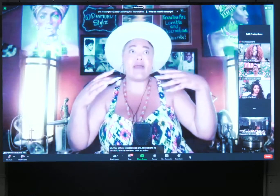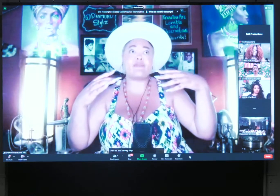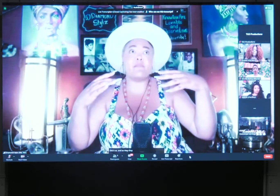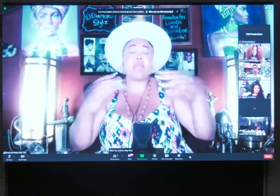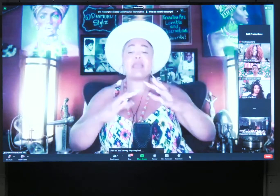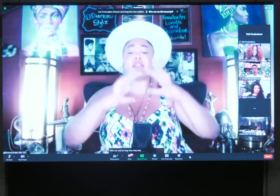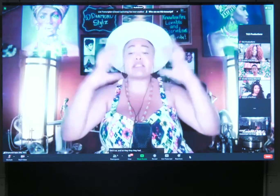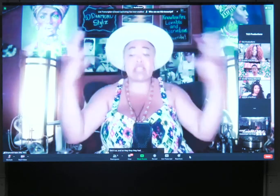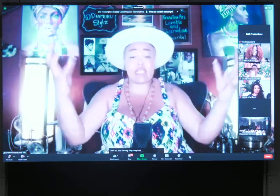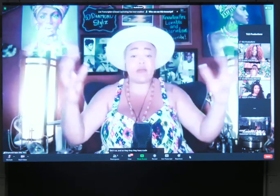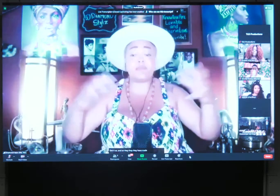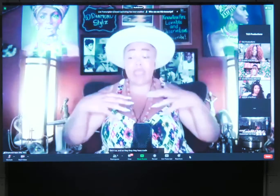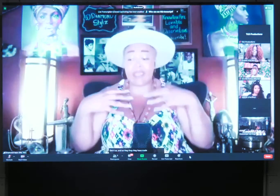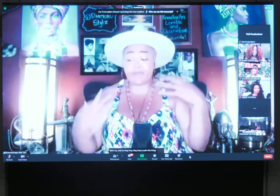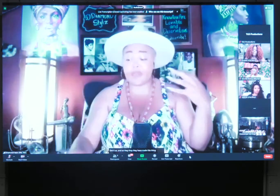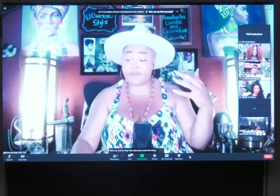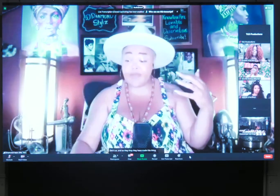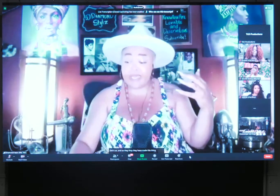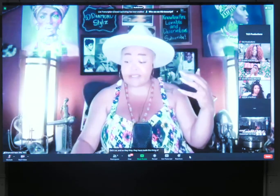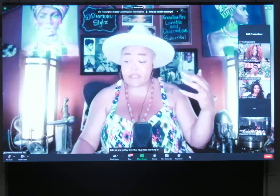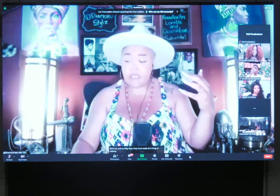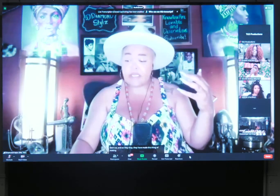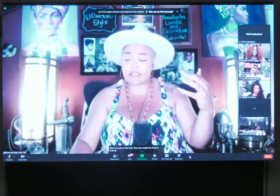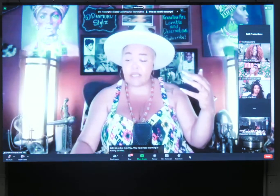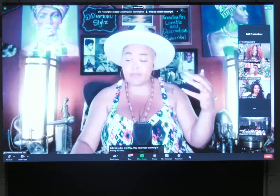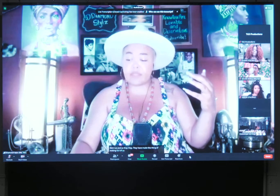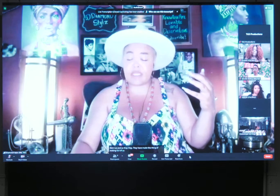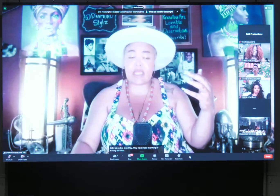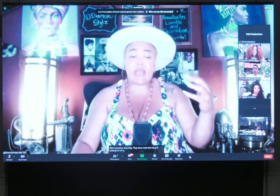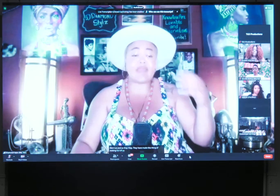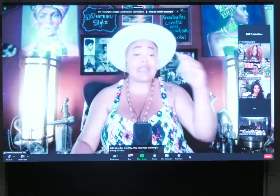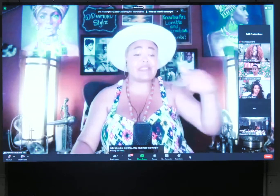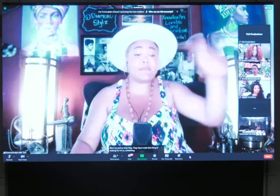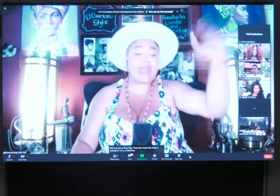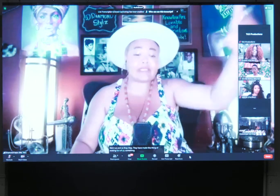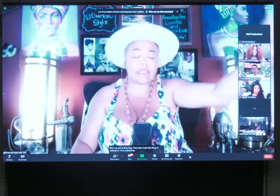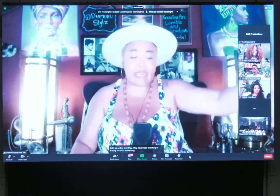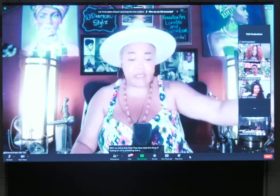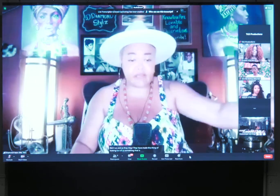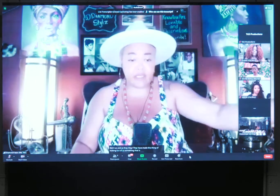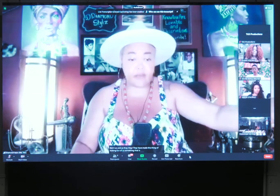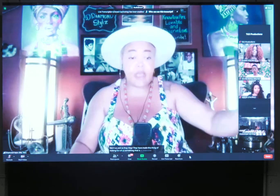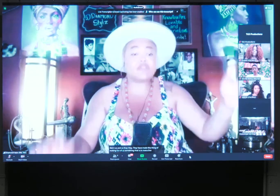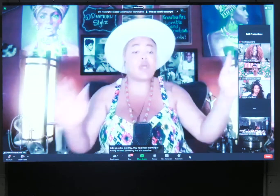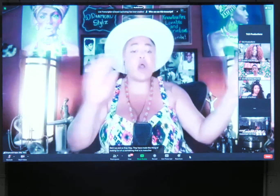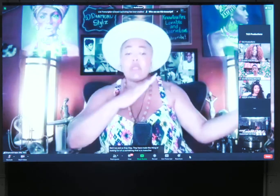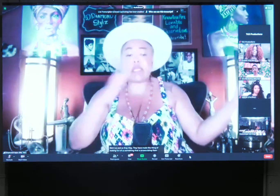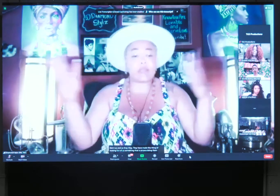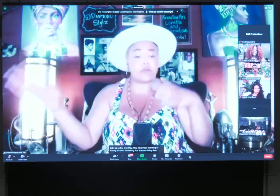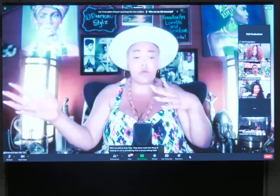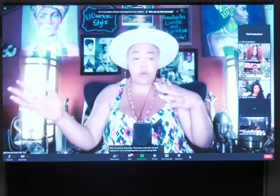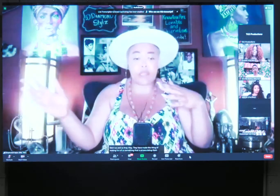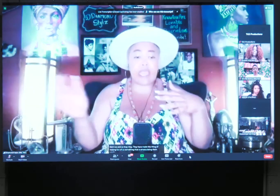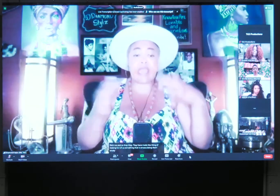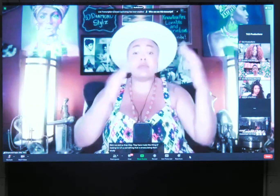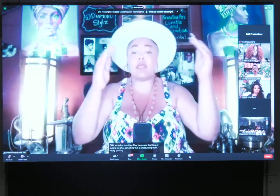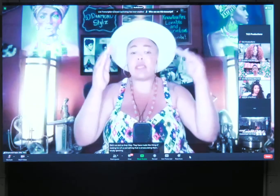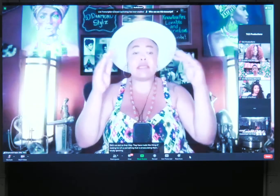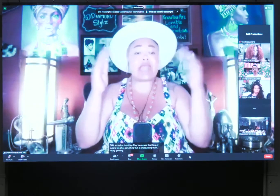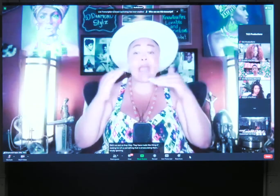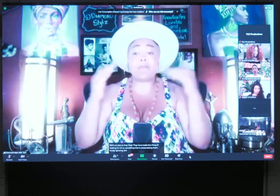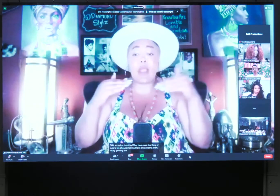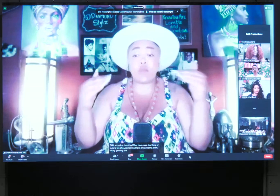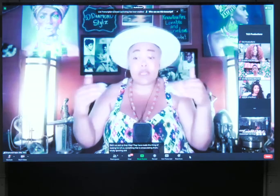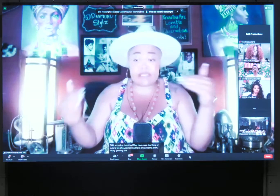They have made this thing of making fun of us something that is emasculating them, totally ignoring